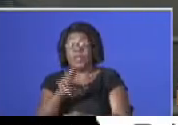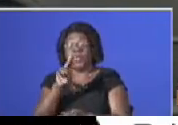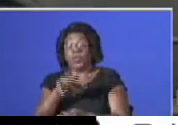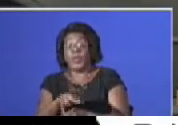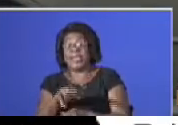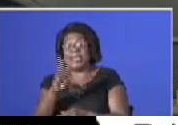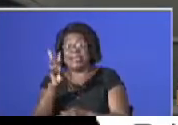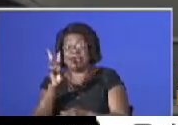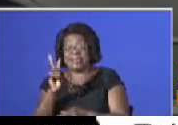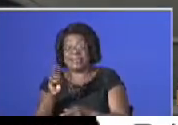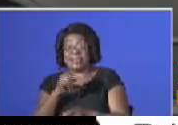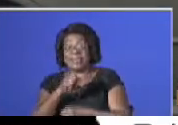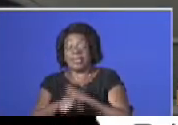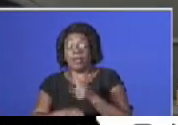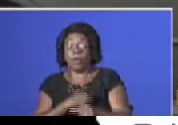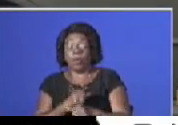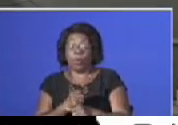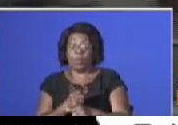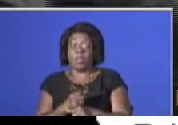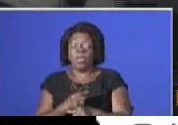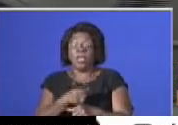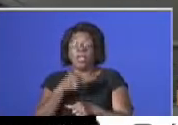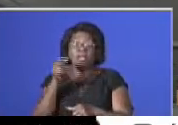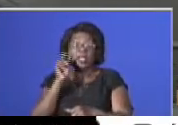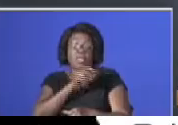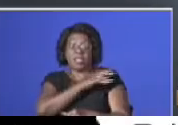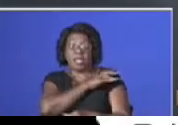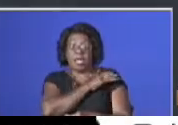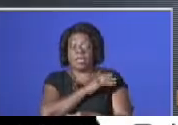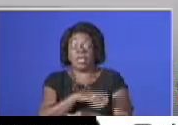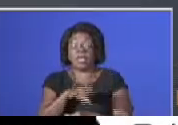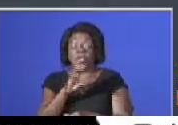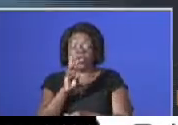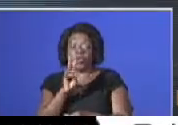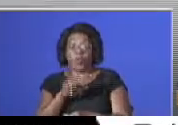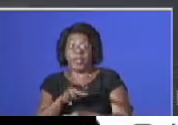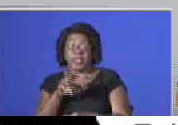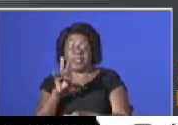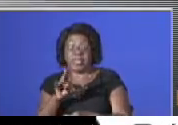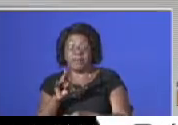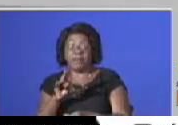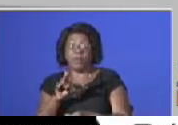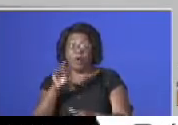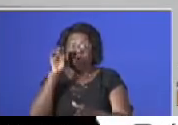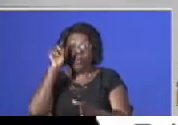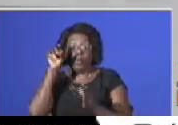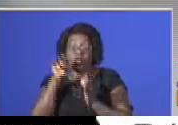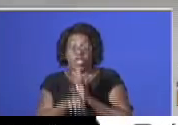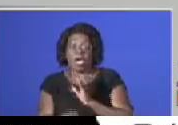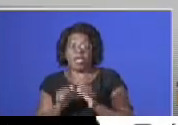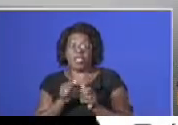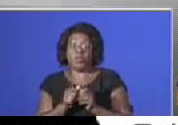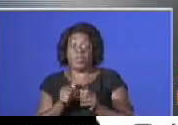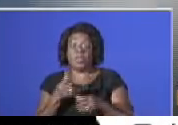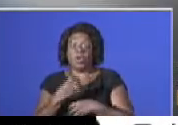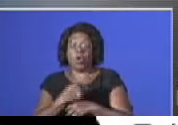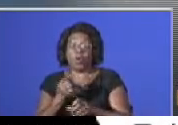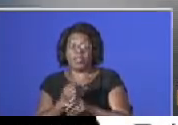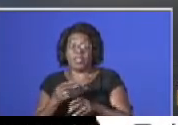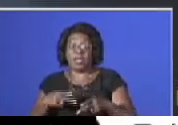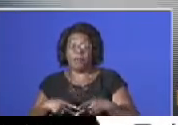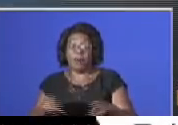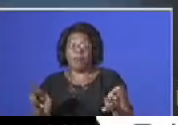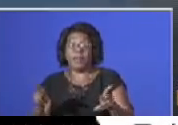26-year-old Raquisha Caffey and 27-year-old Mark Beckford Jr. were charged with causing public terror in the magistrate's court